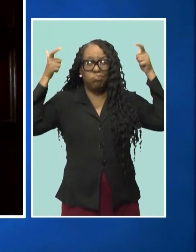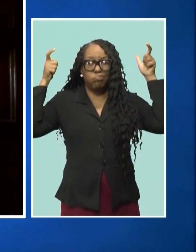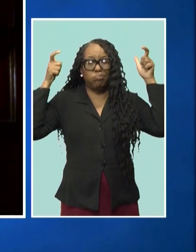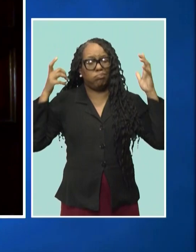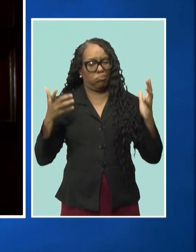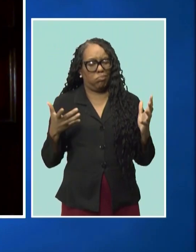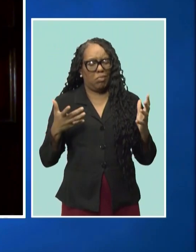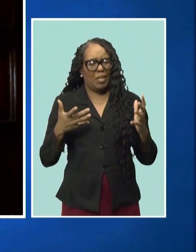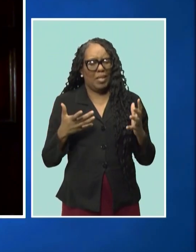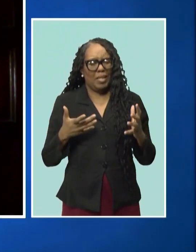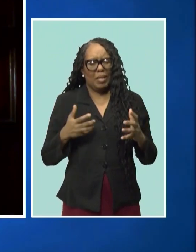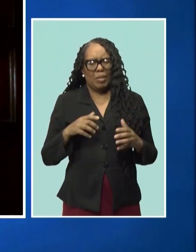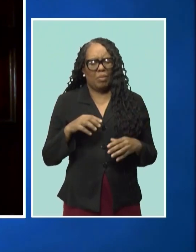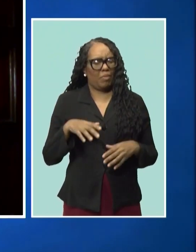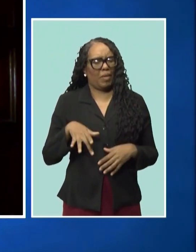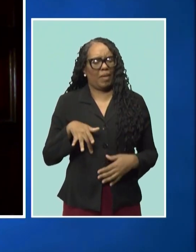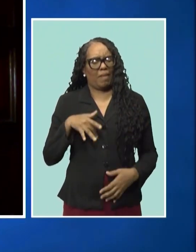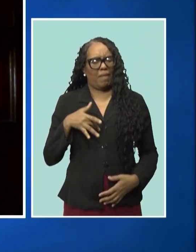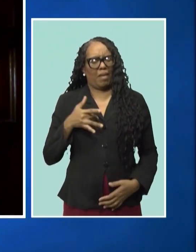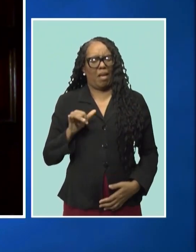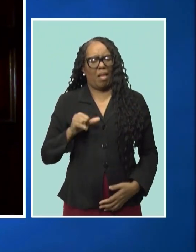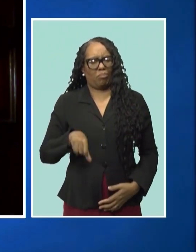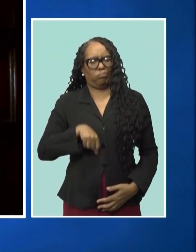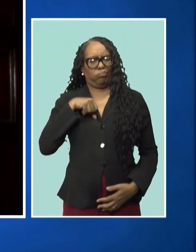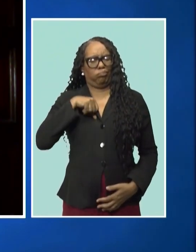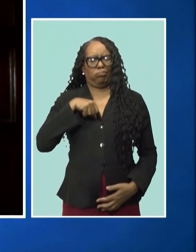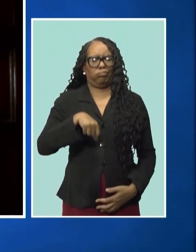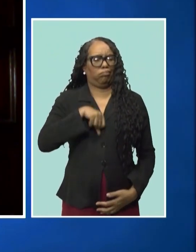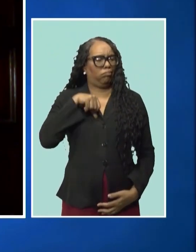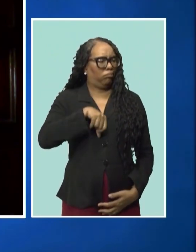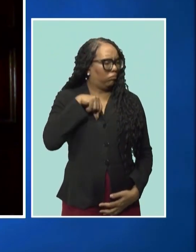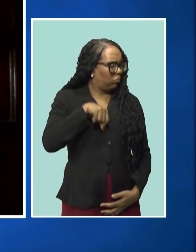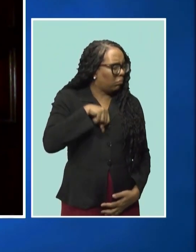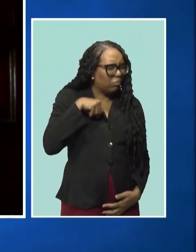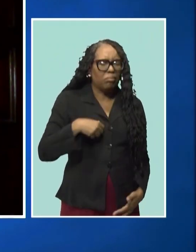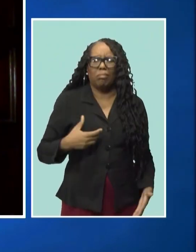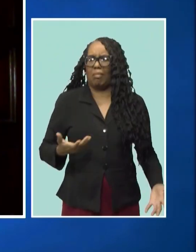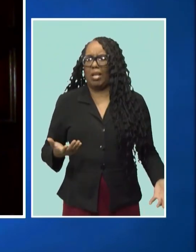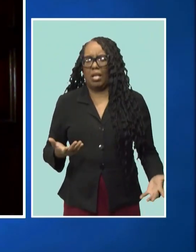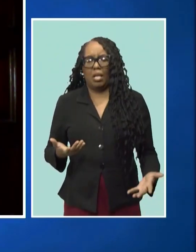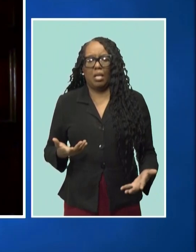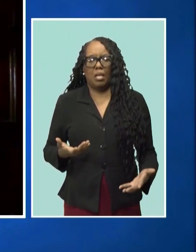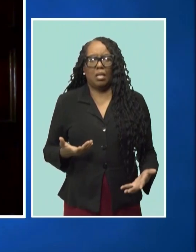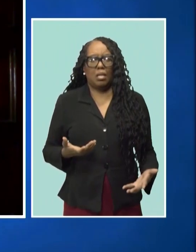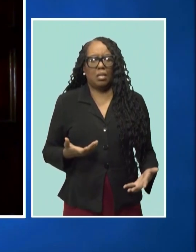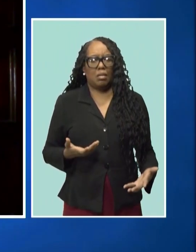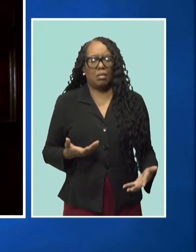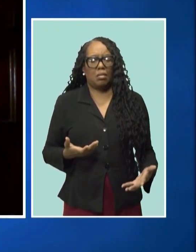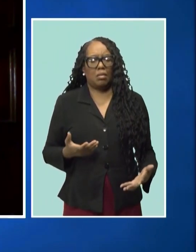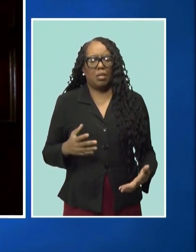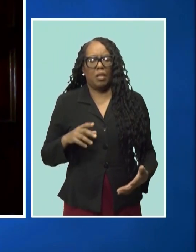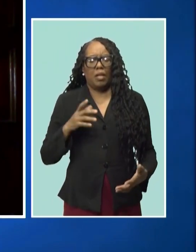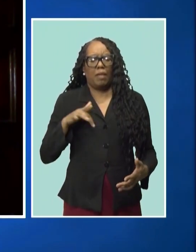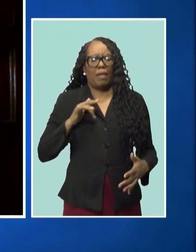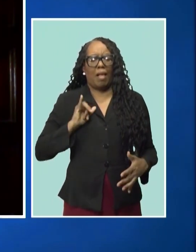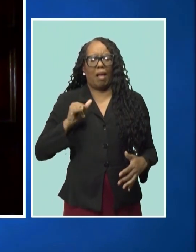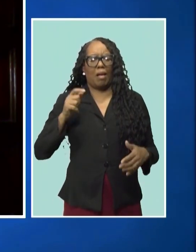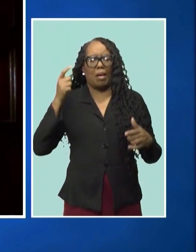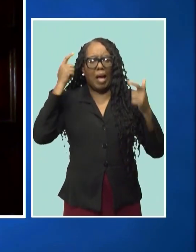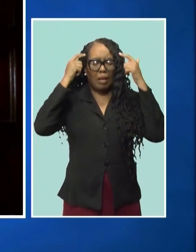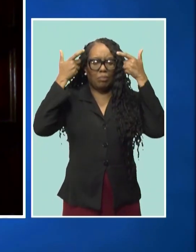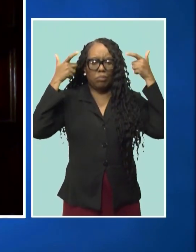as an organization, as an institution, as a matured institution, and they're operating sort of